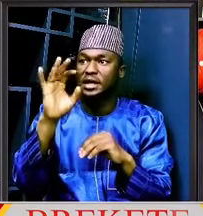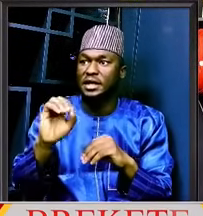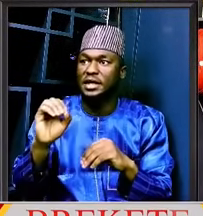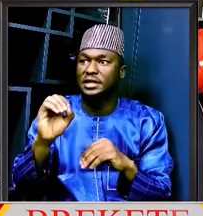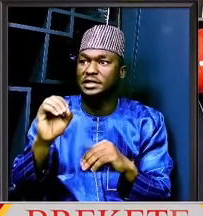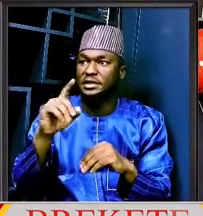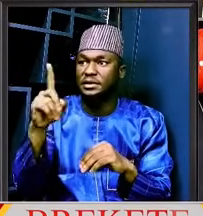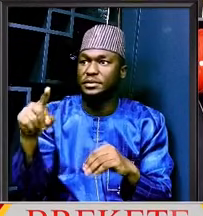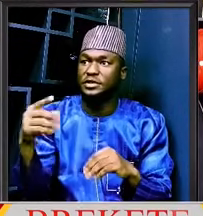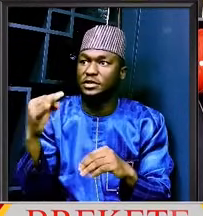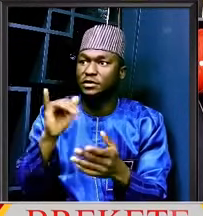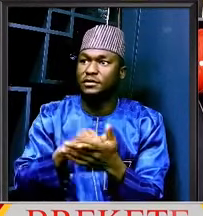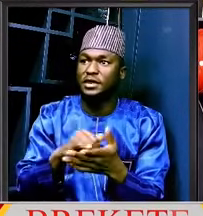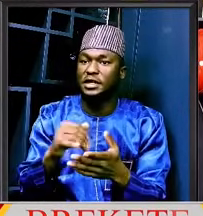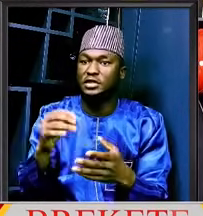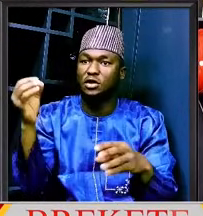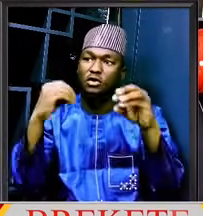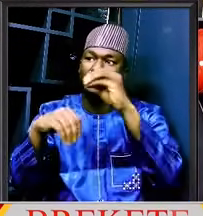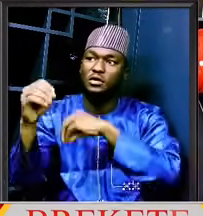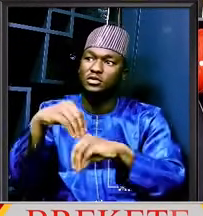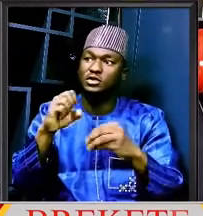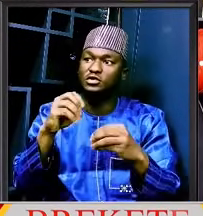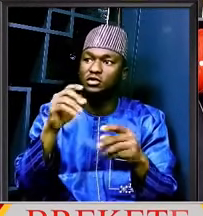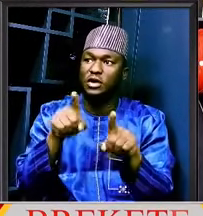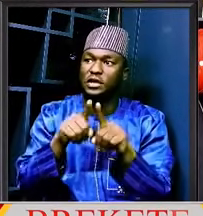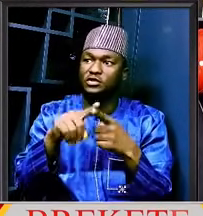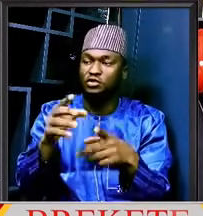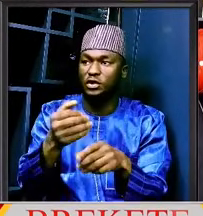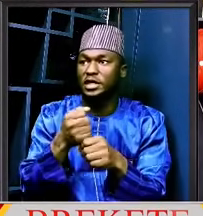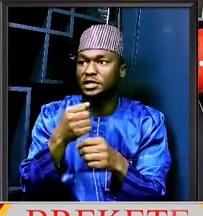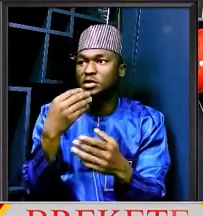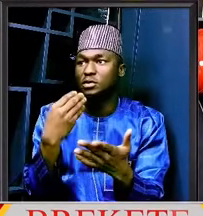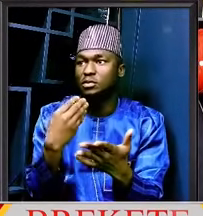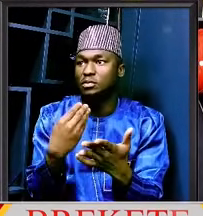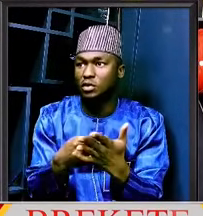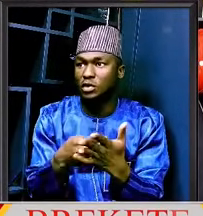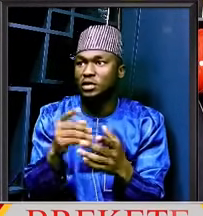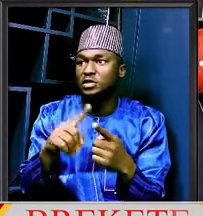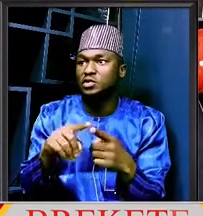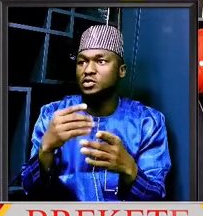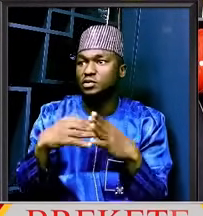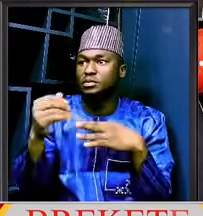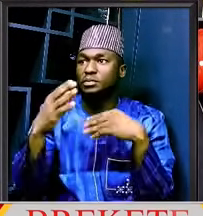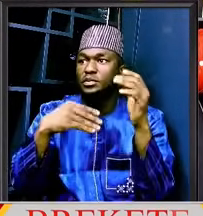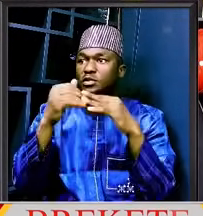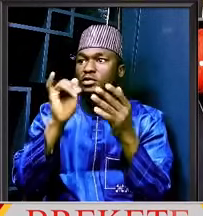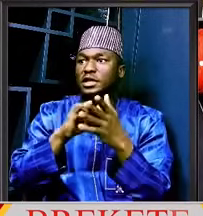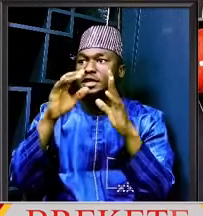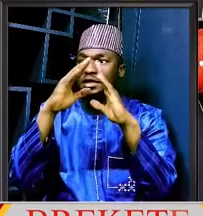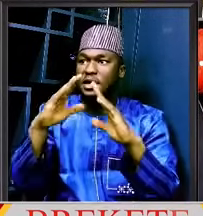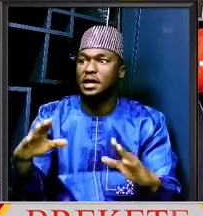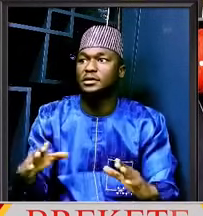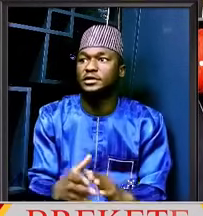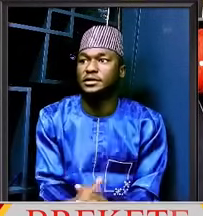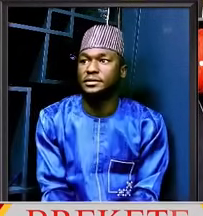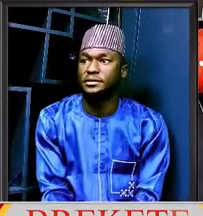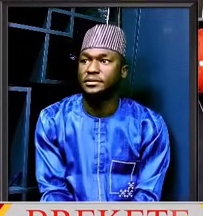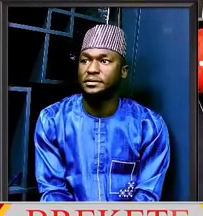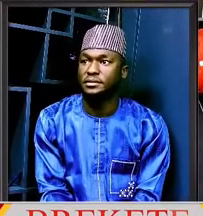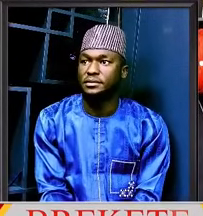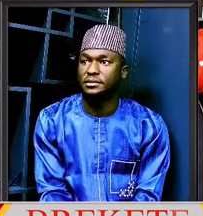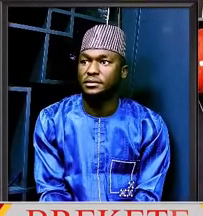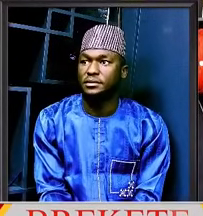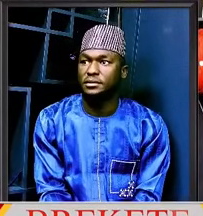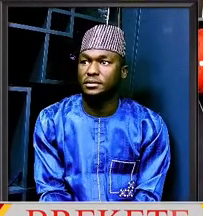the contribution. Yes, so that she can get money and buy that land and build that house. That is how we're able to build that house. That